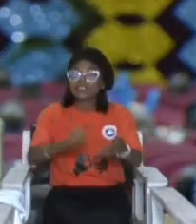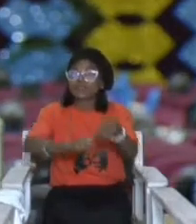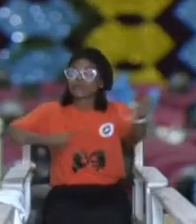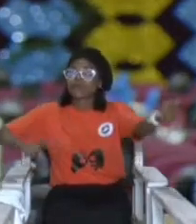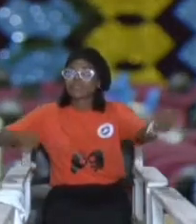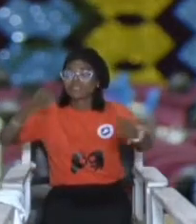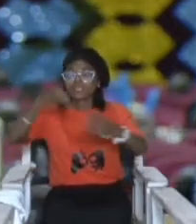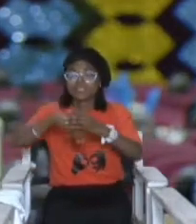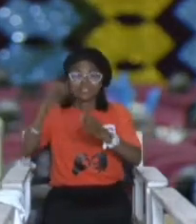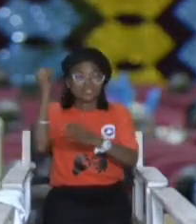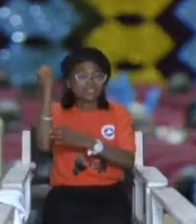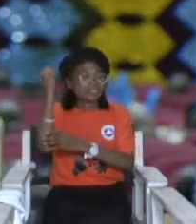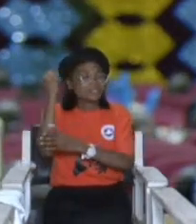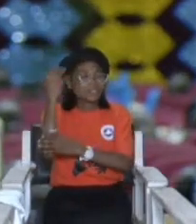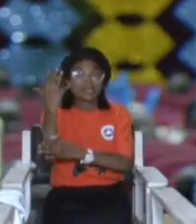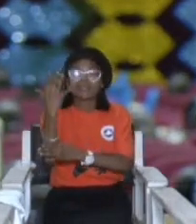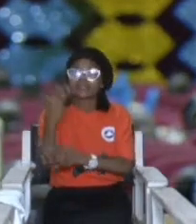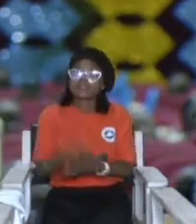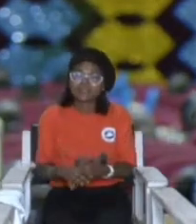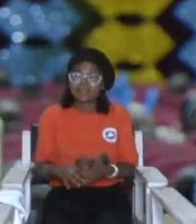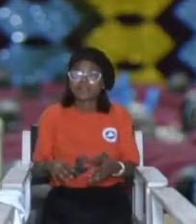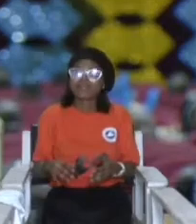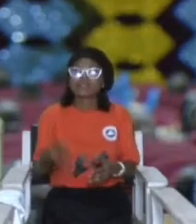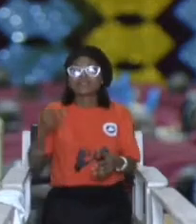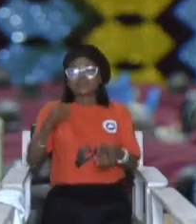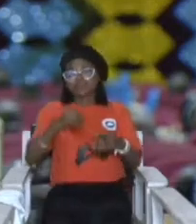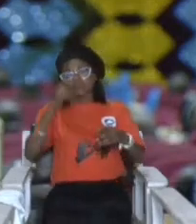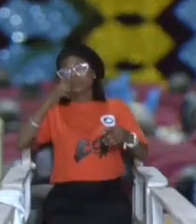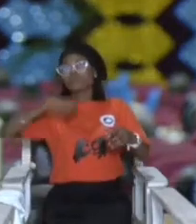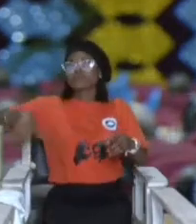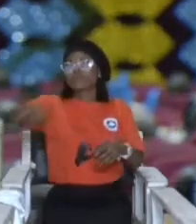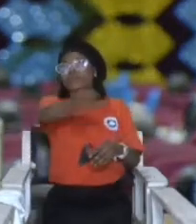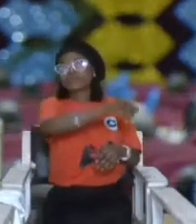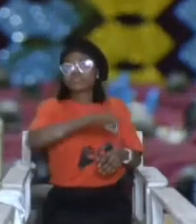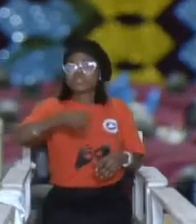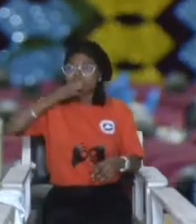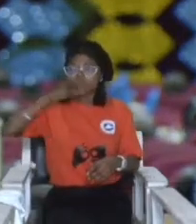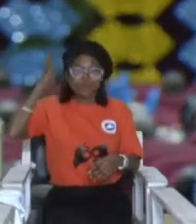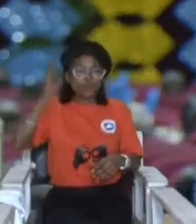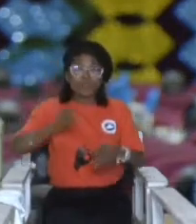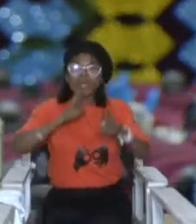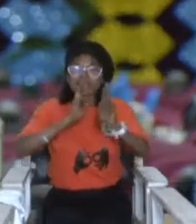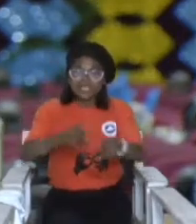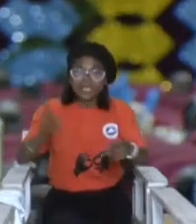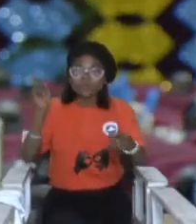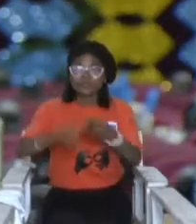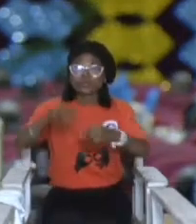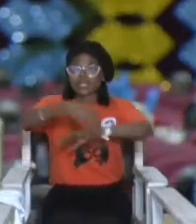Just like every situation will begin to respond to you tonight. In the name of Jesus.